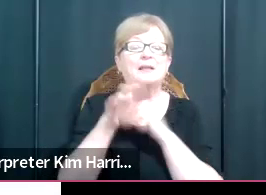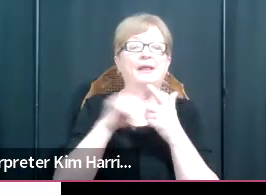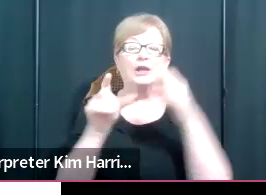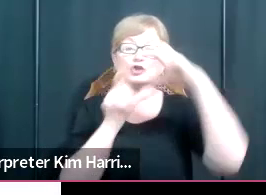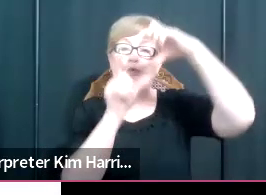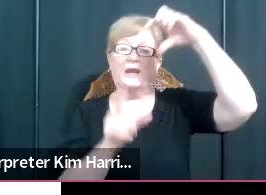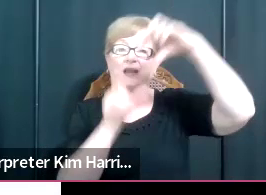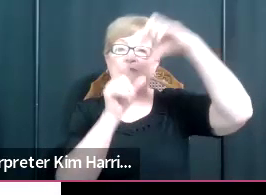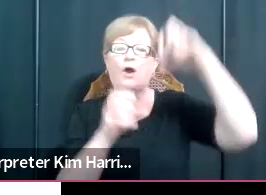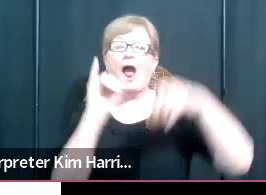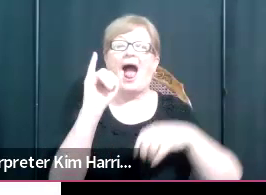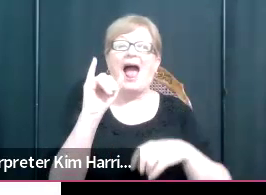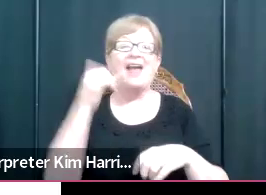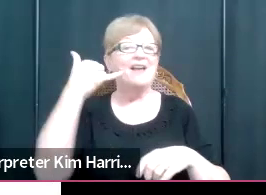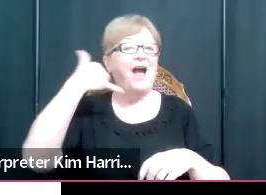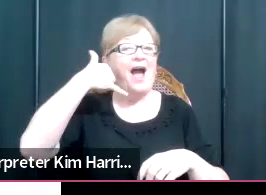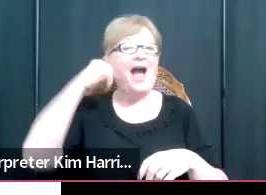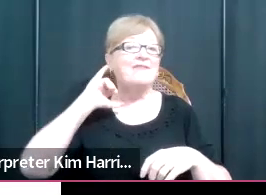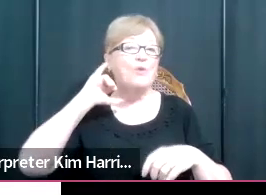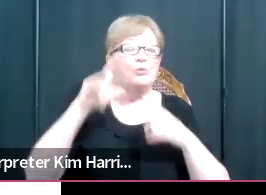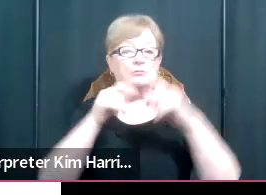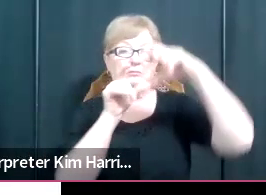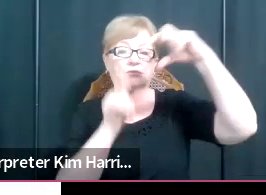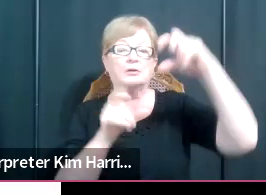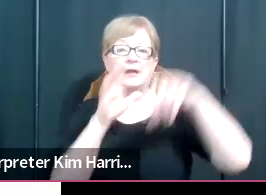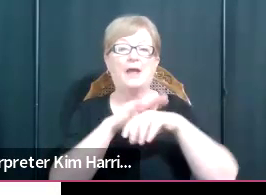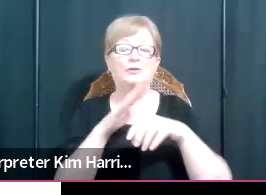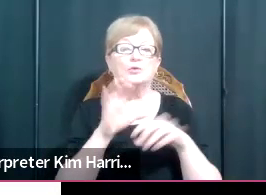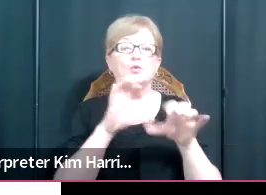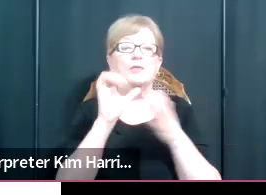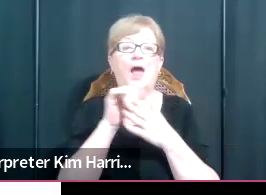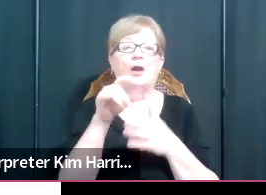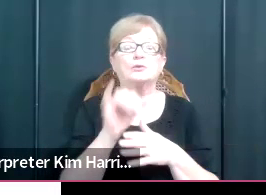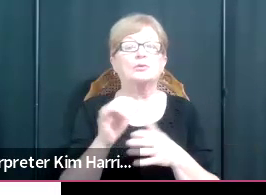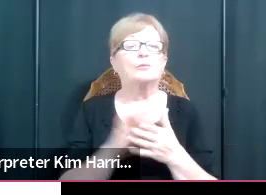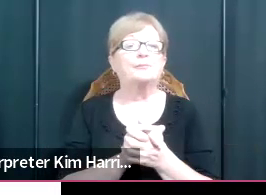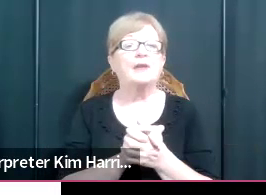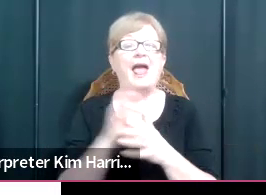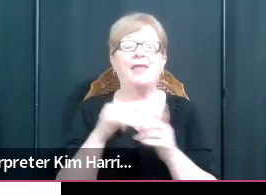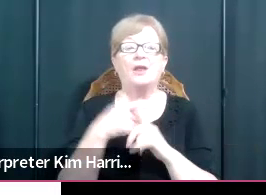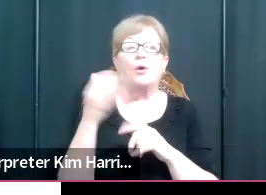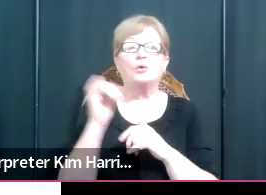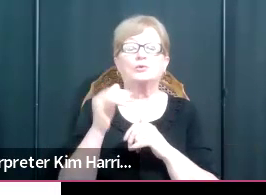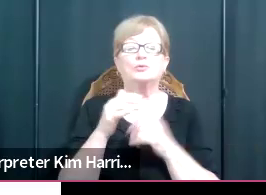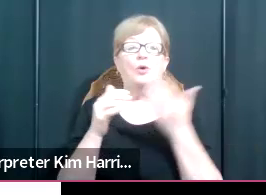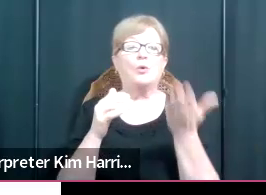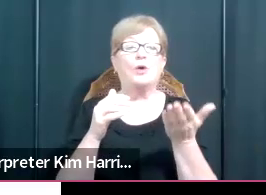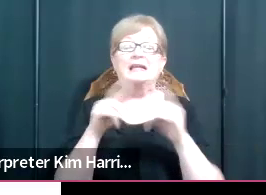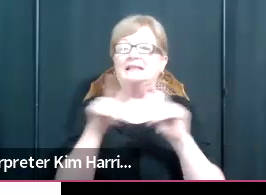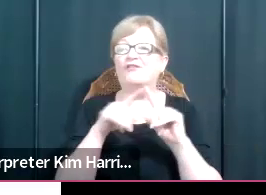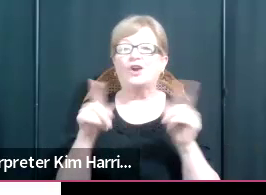will go over some of the accessibility features there. And then just